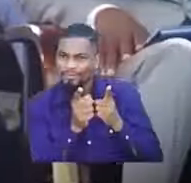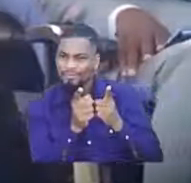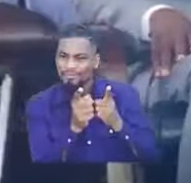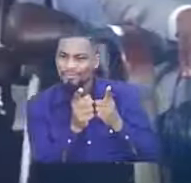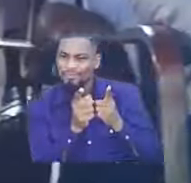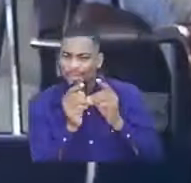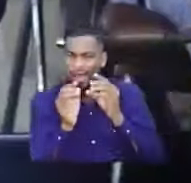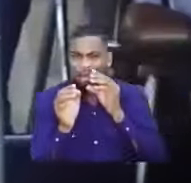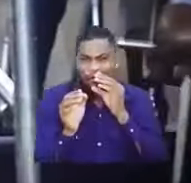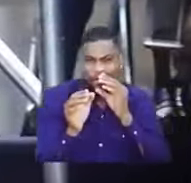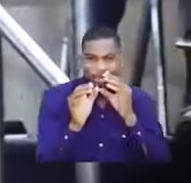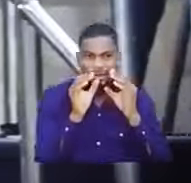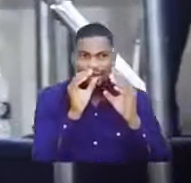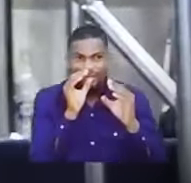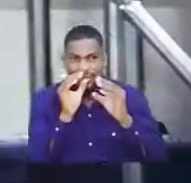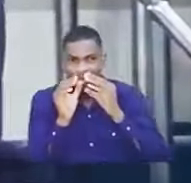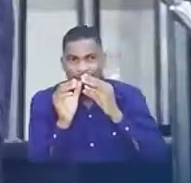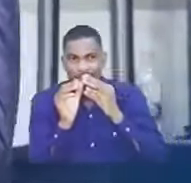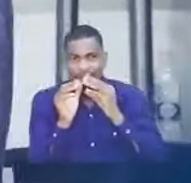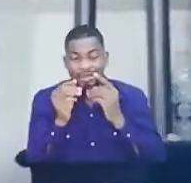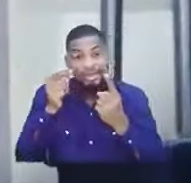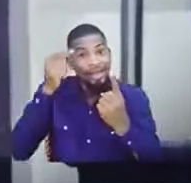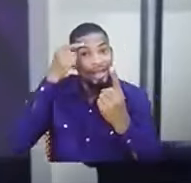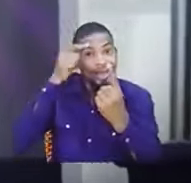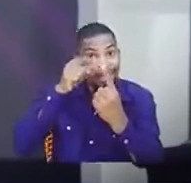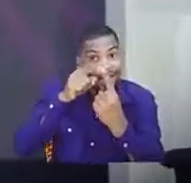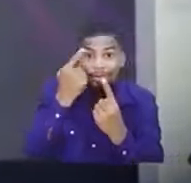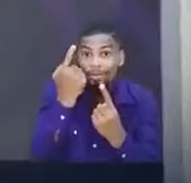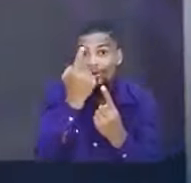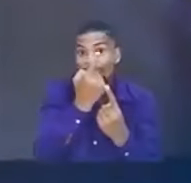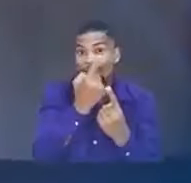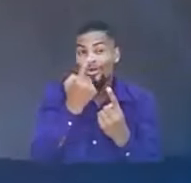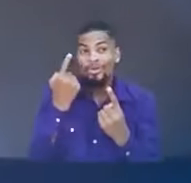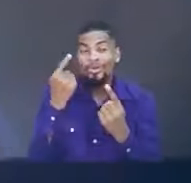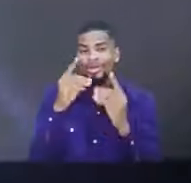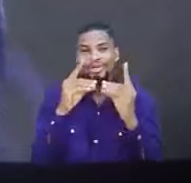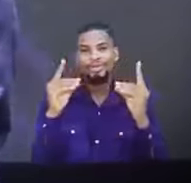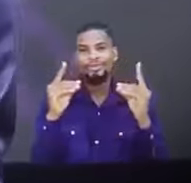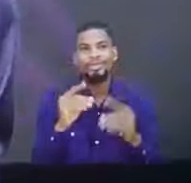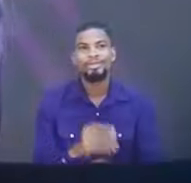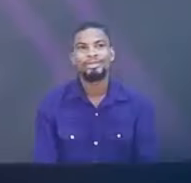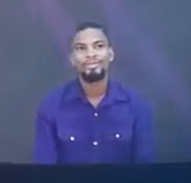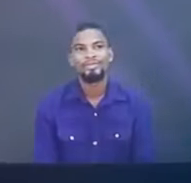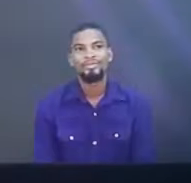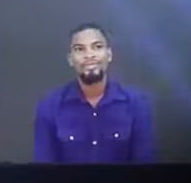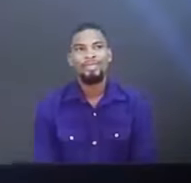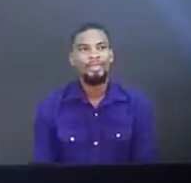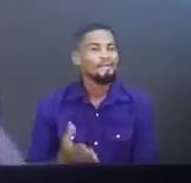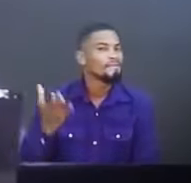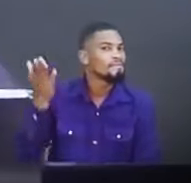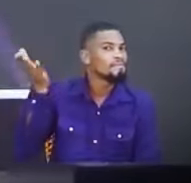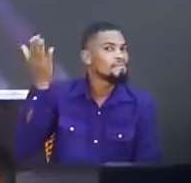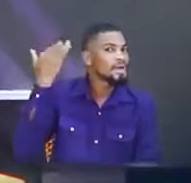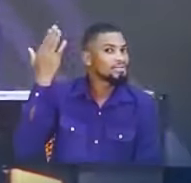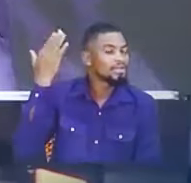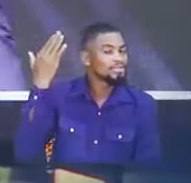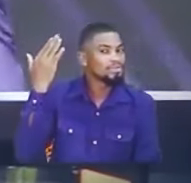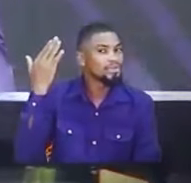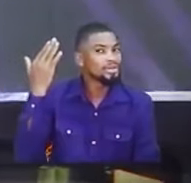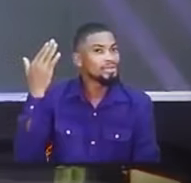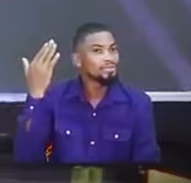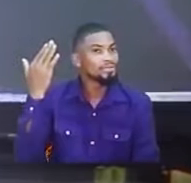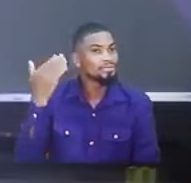discussions may center around, you see, these days, when I let go my husband, when I left the house, I'm